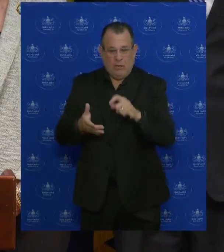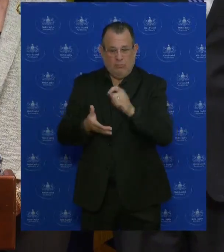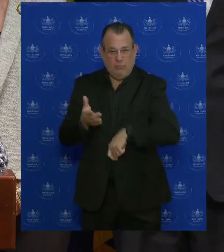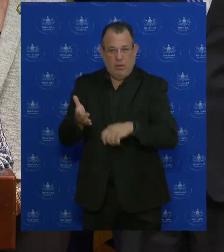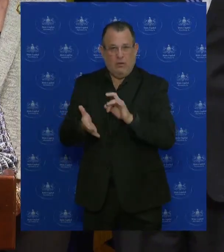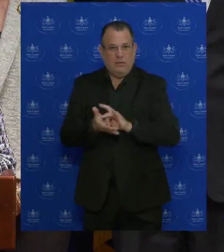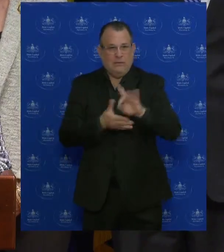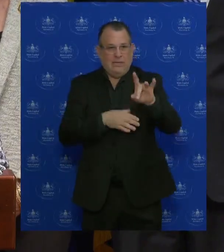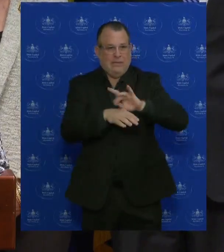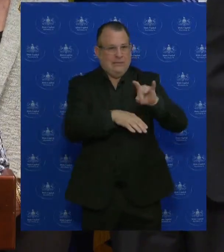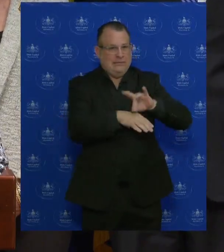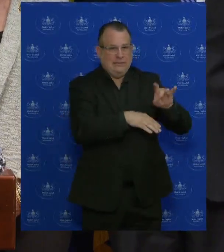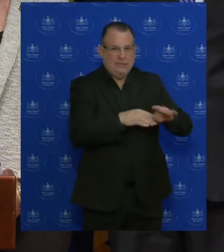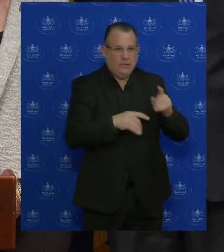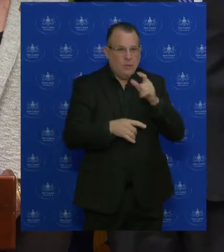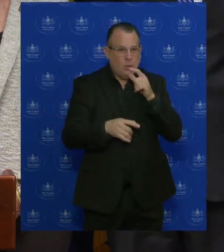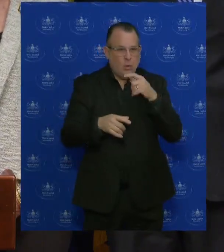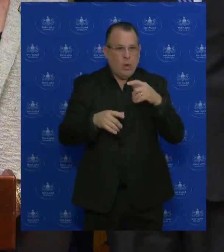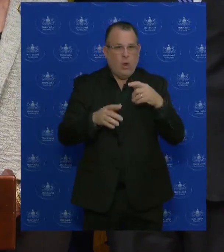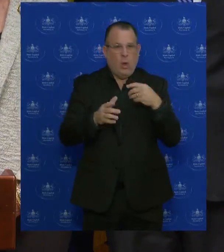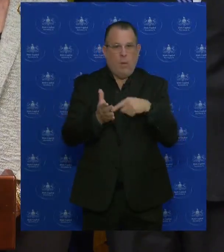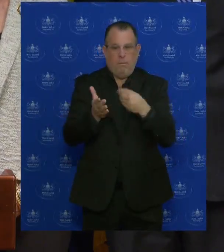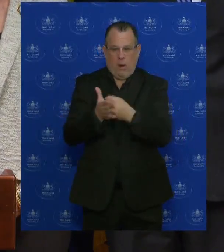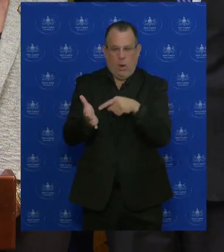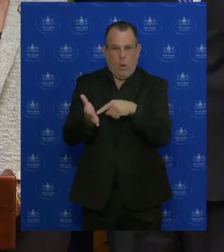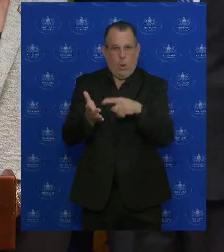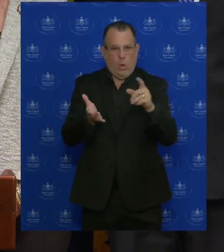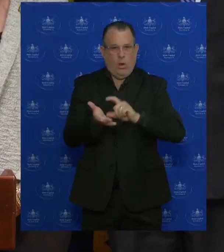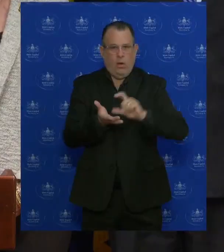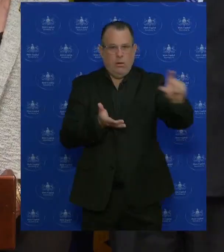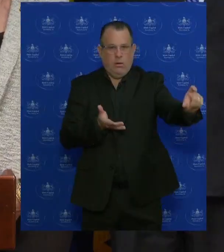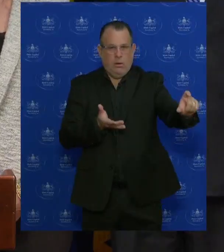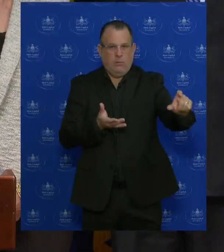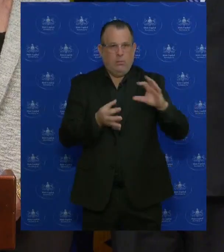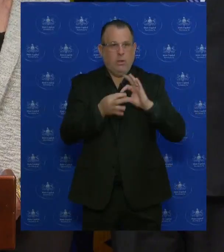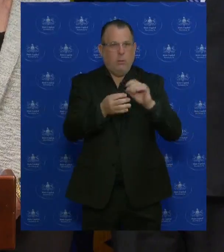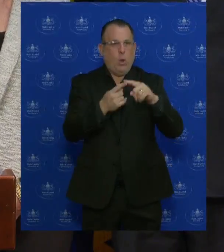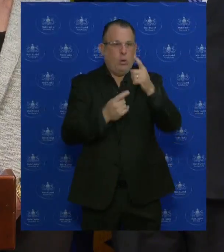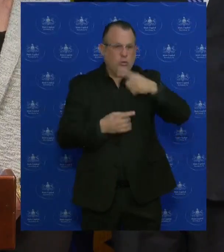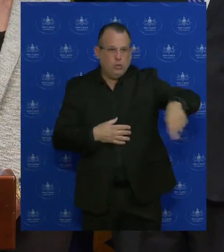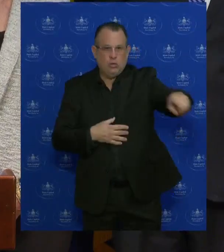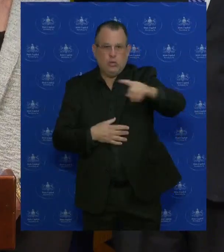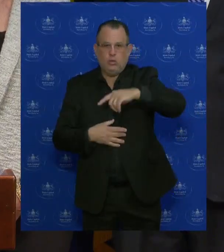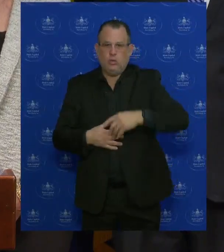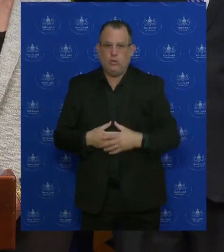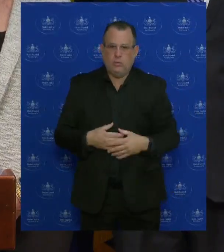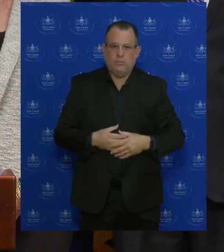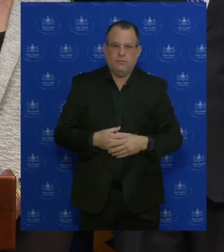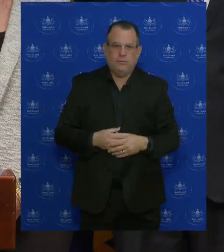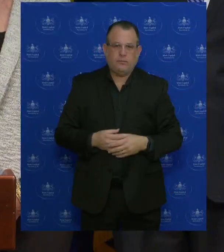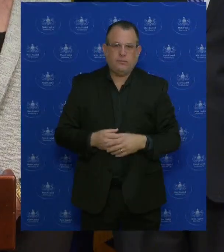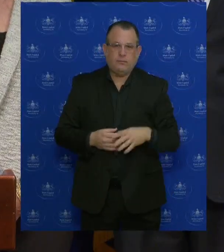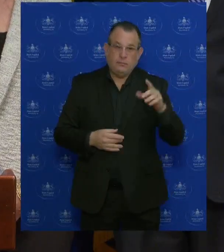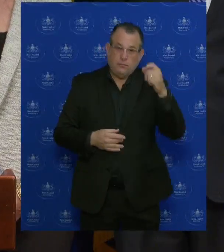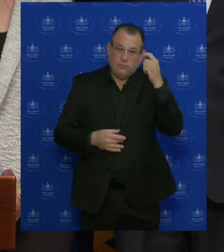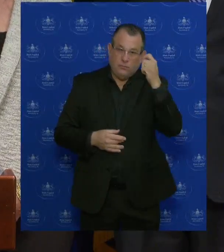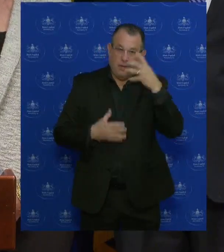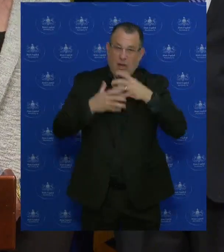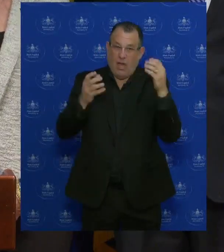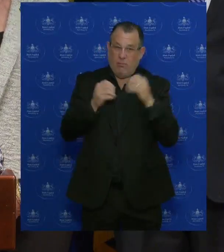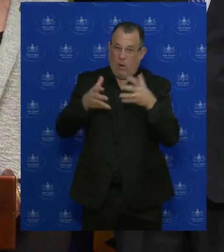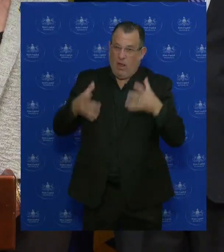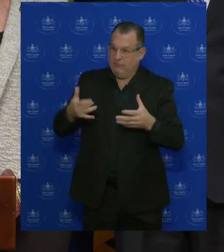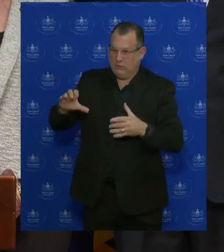is real money, and it belongs to you. And the best news is that there's a lot more to come. So we